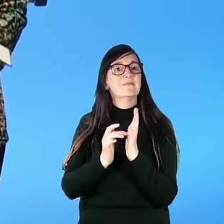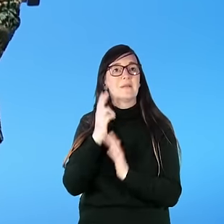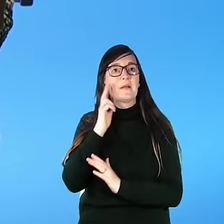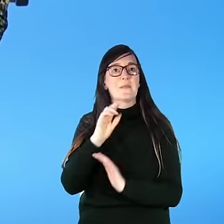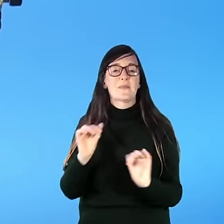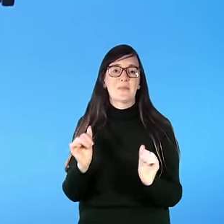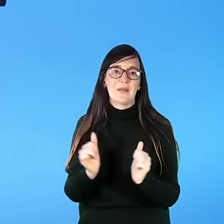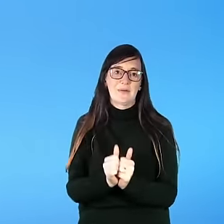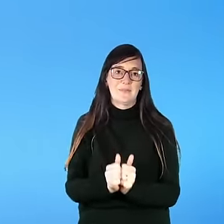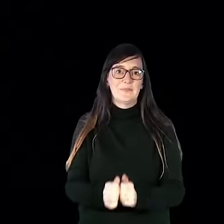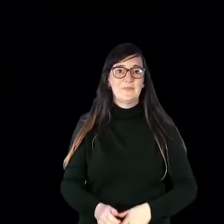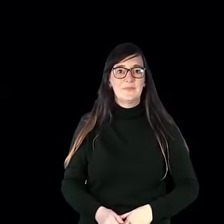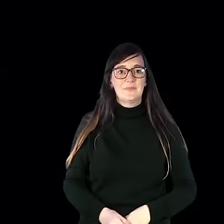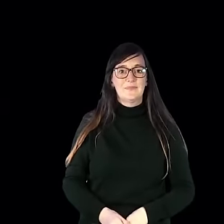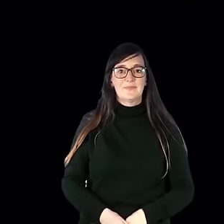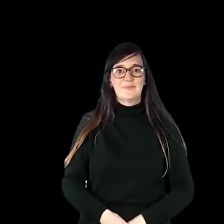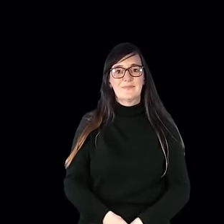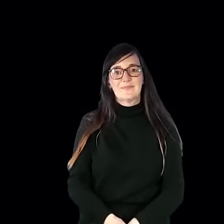Amen.